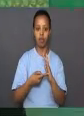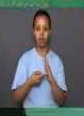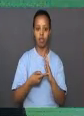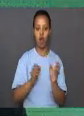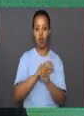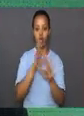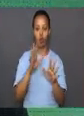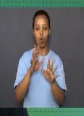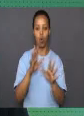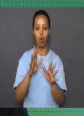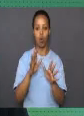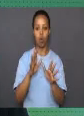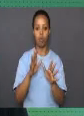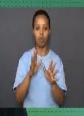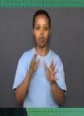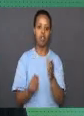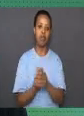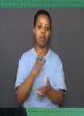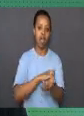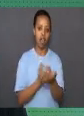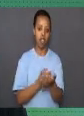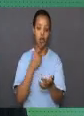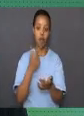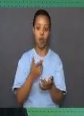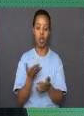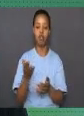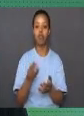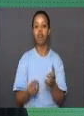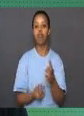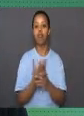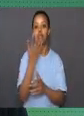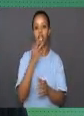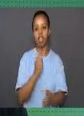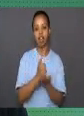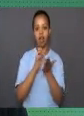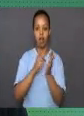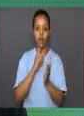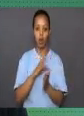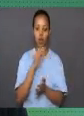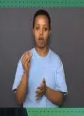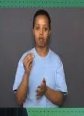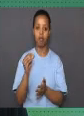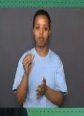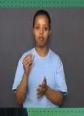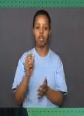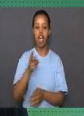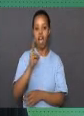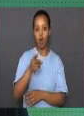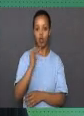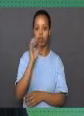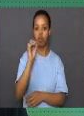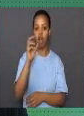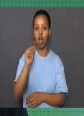photophosphorylation. Also, the excited electrons react with hydrogen